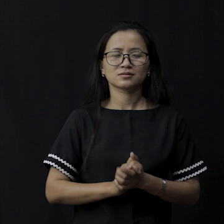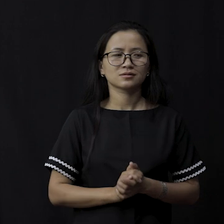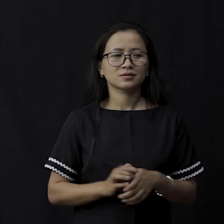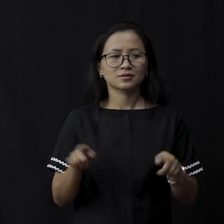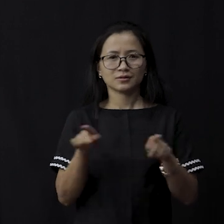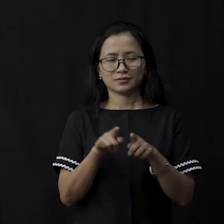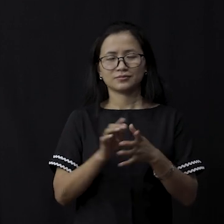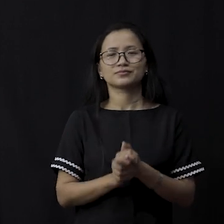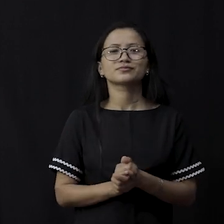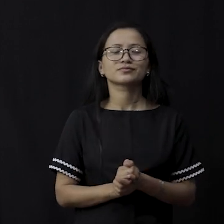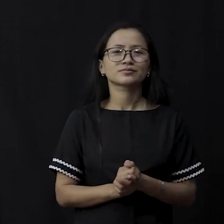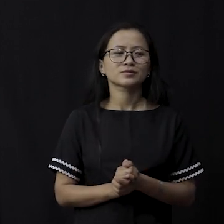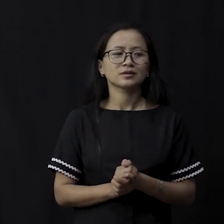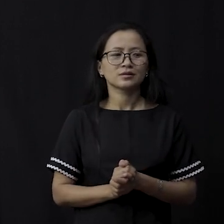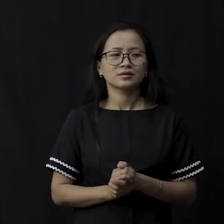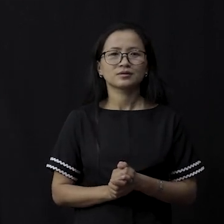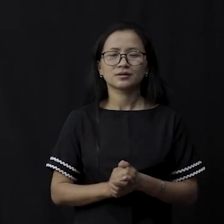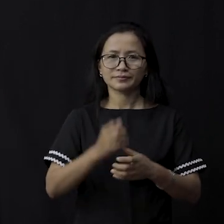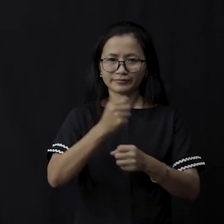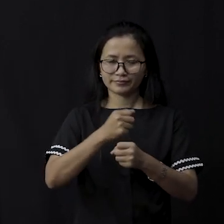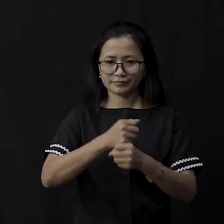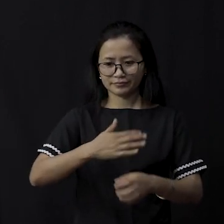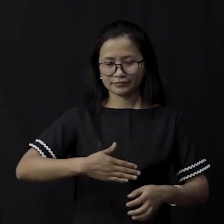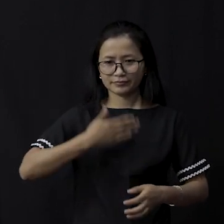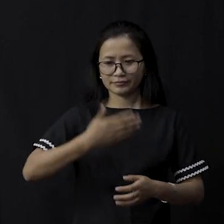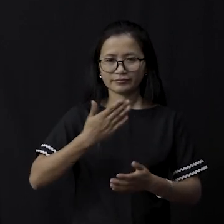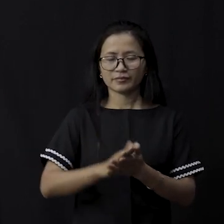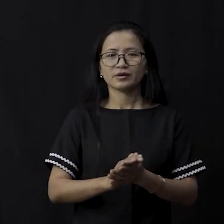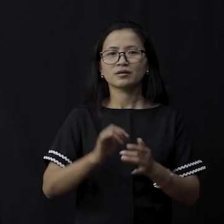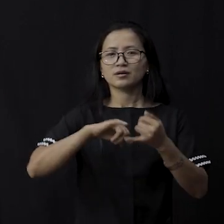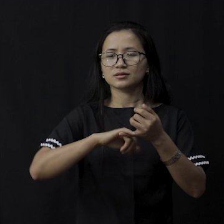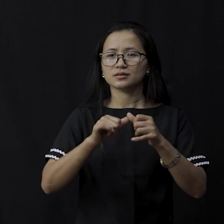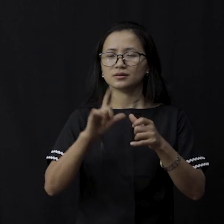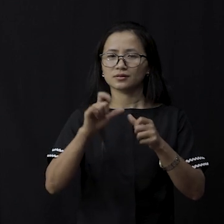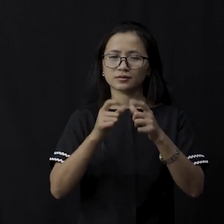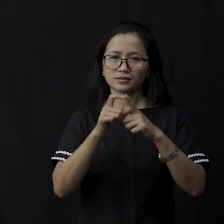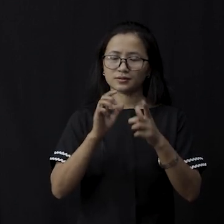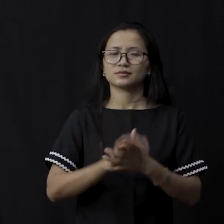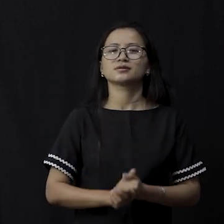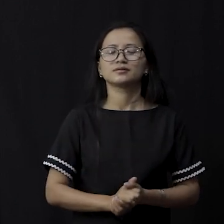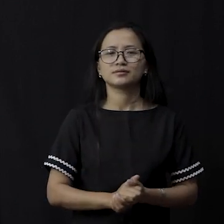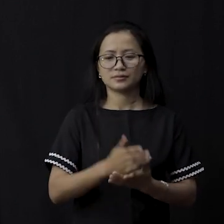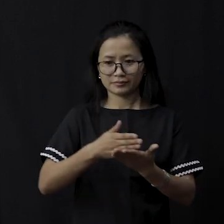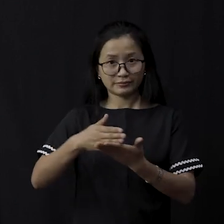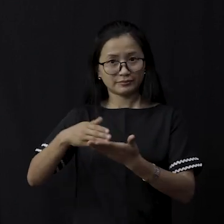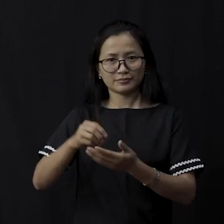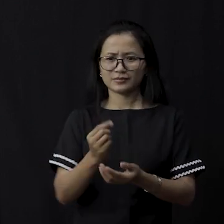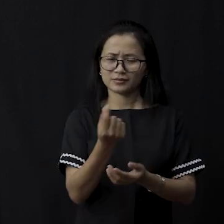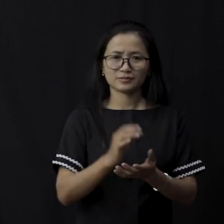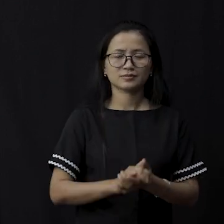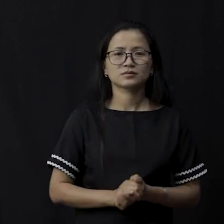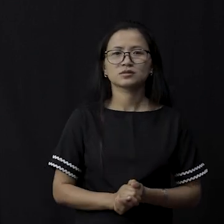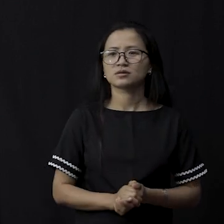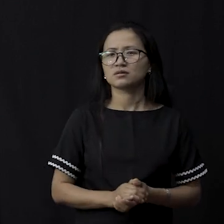this. Very good. This is green salad. So I'm sure at home when you're having your lunch, your mom doesn't give you